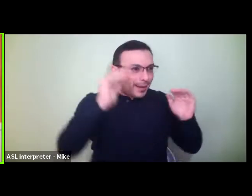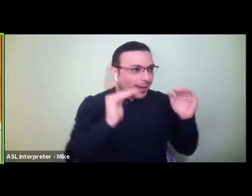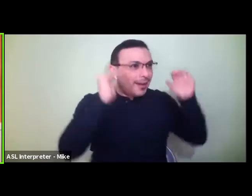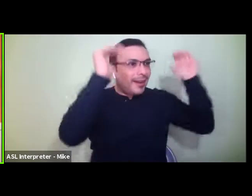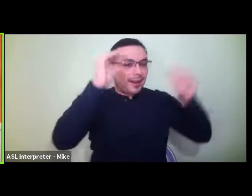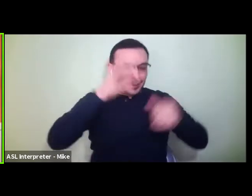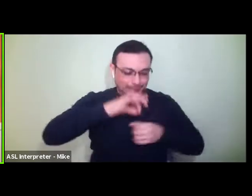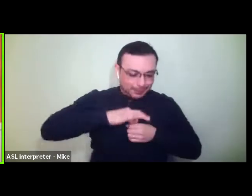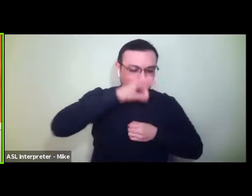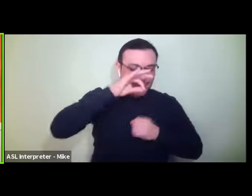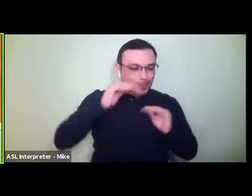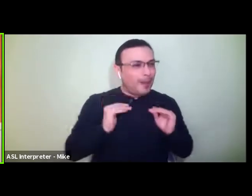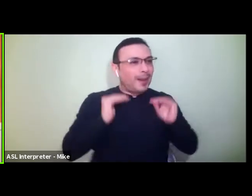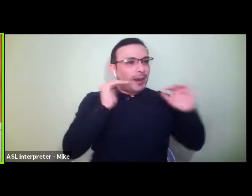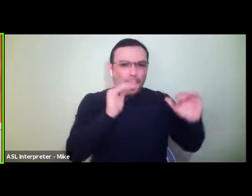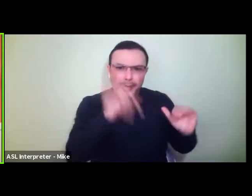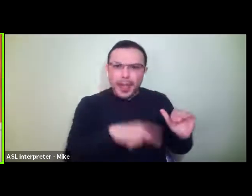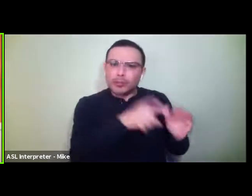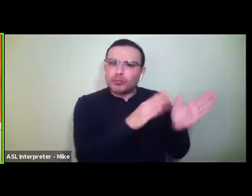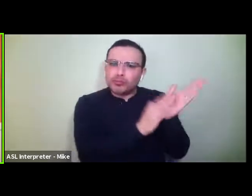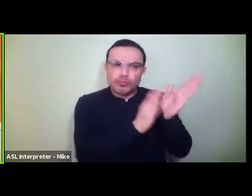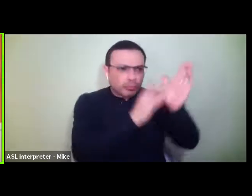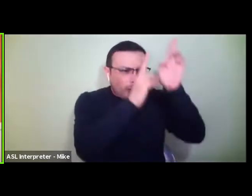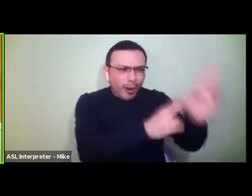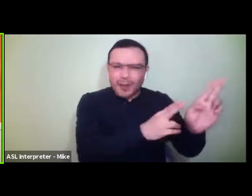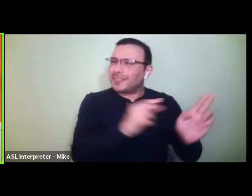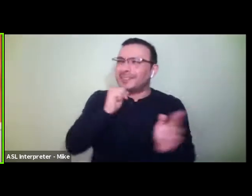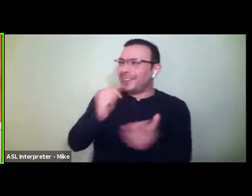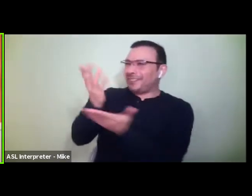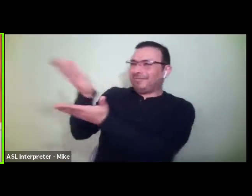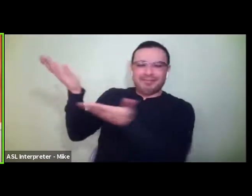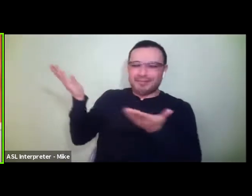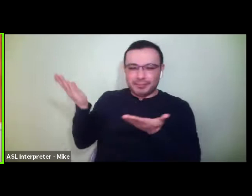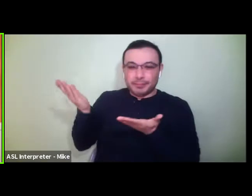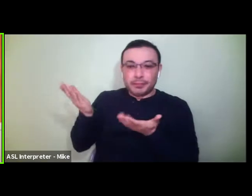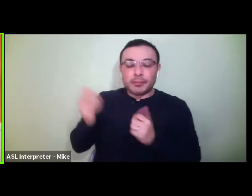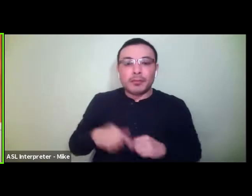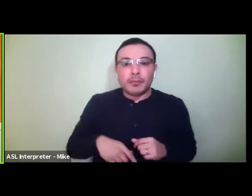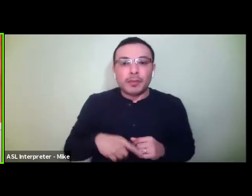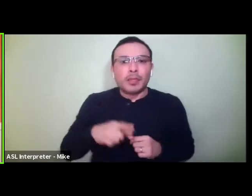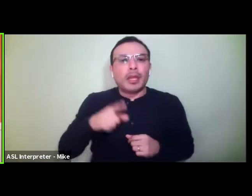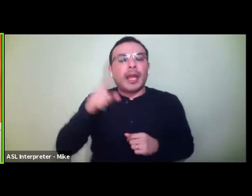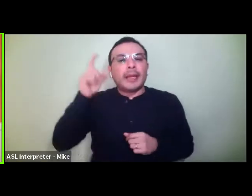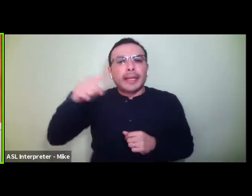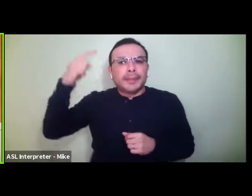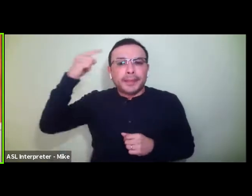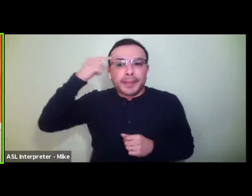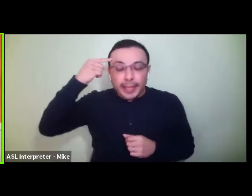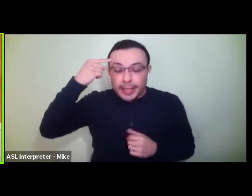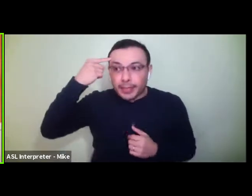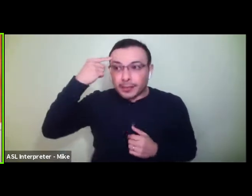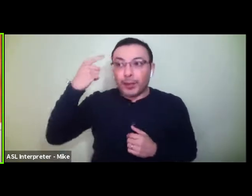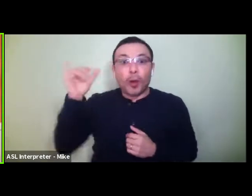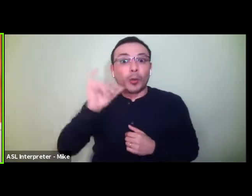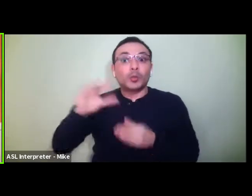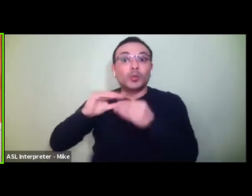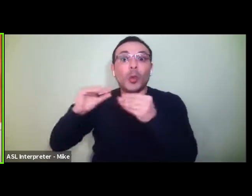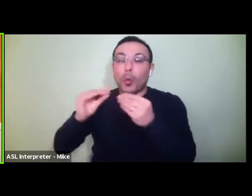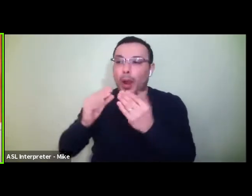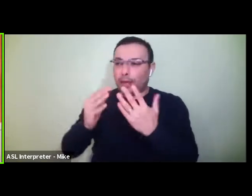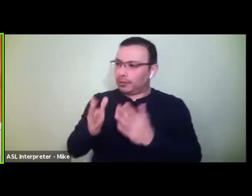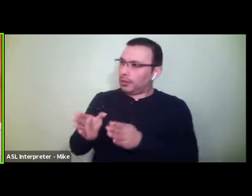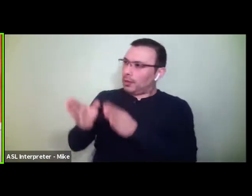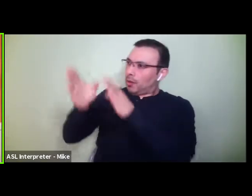stories have also taught us to think as of people as individuals. We have the self-made man and